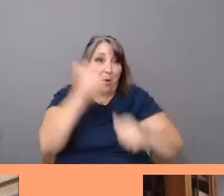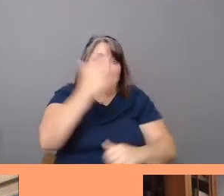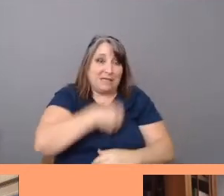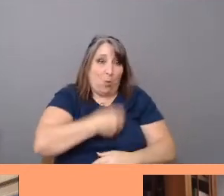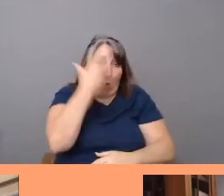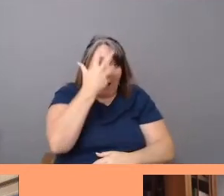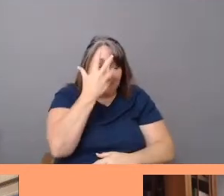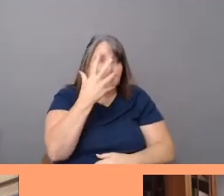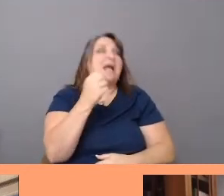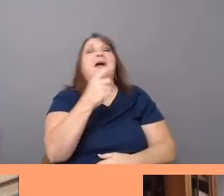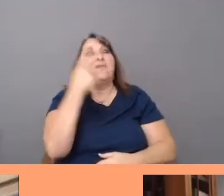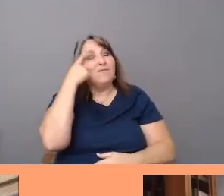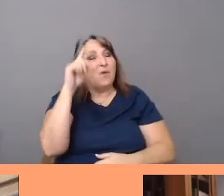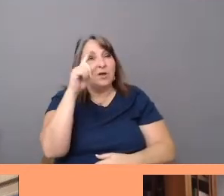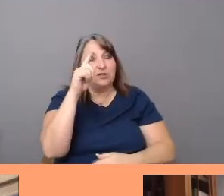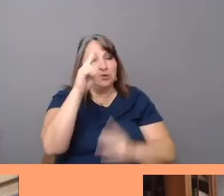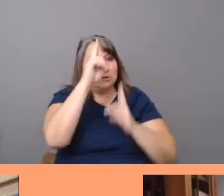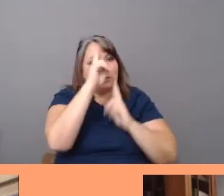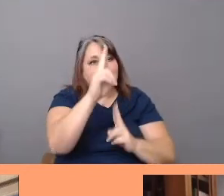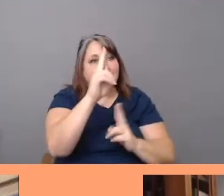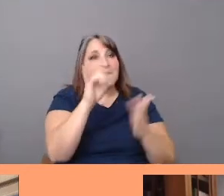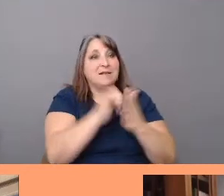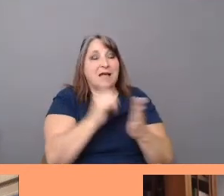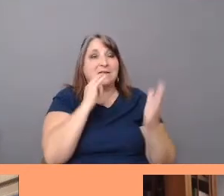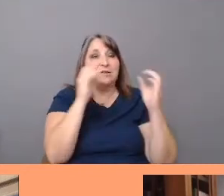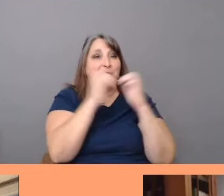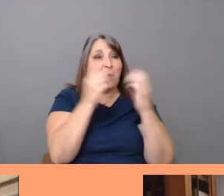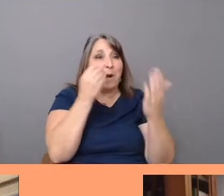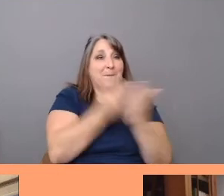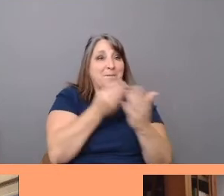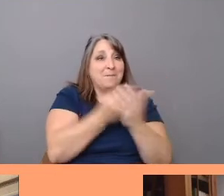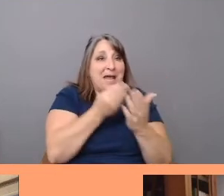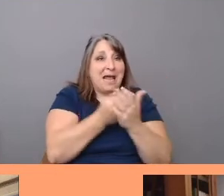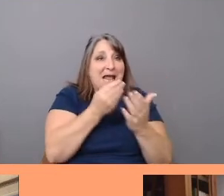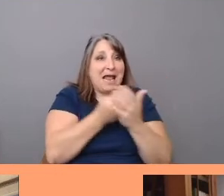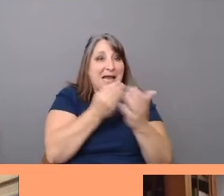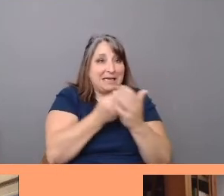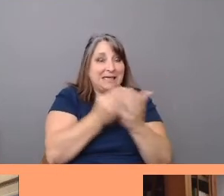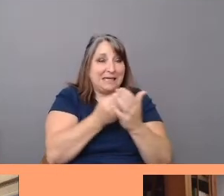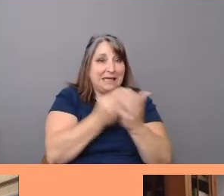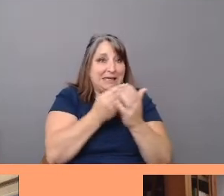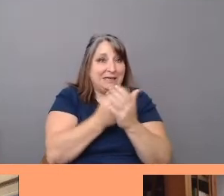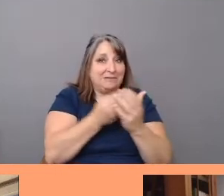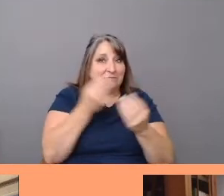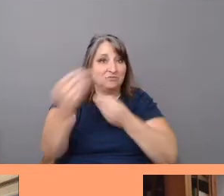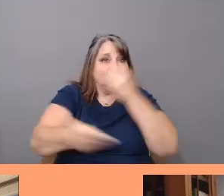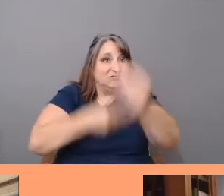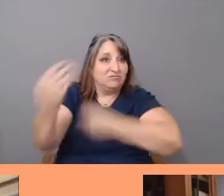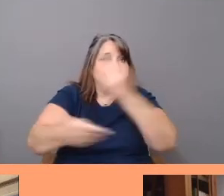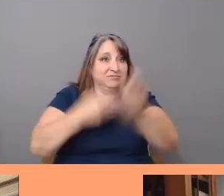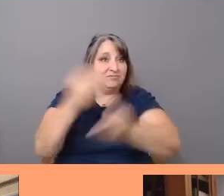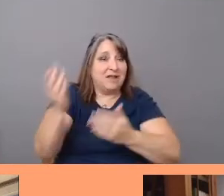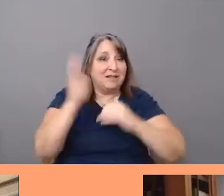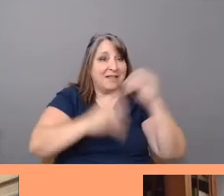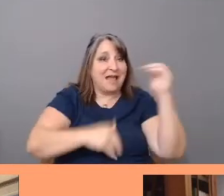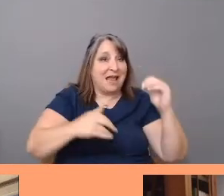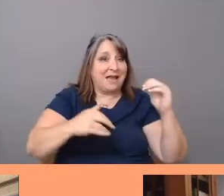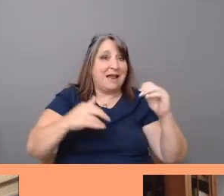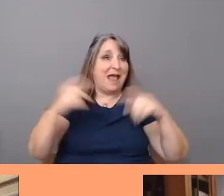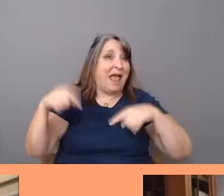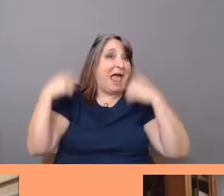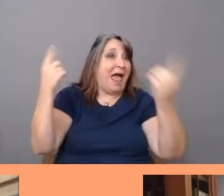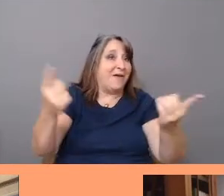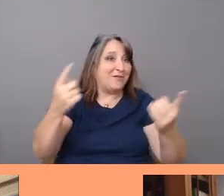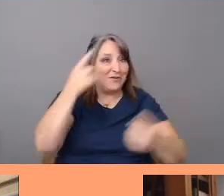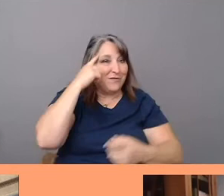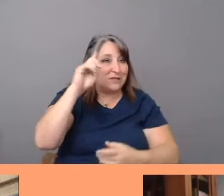and to acknowledge that while there is more money flowing than ever in the documentary industry, most of that money is hoarded in the hands of